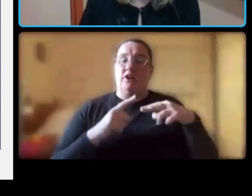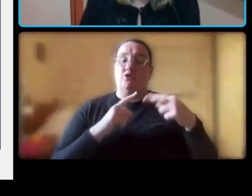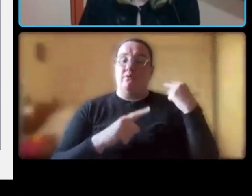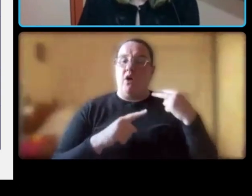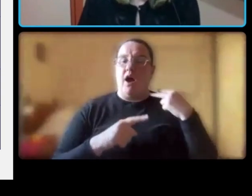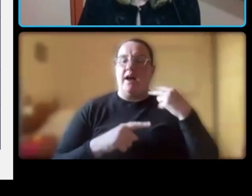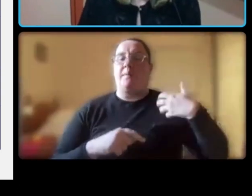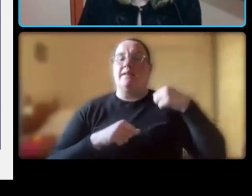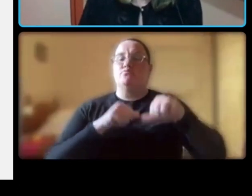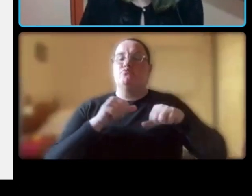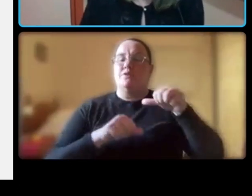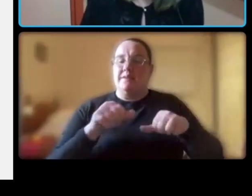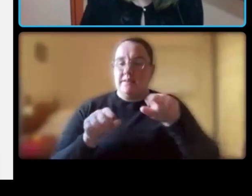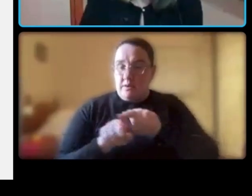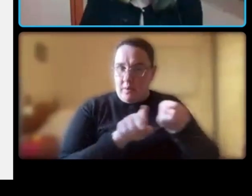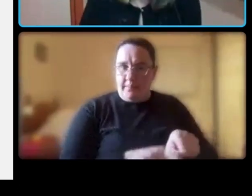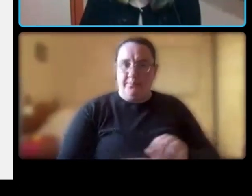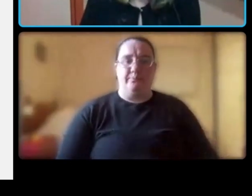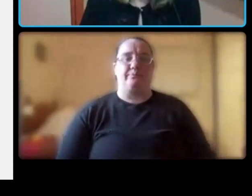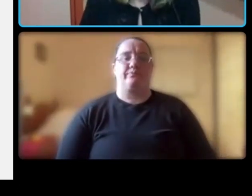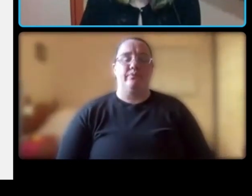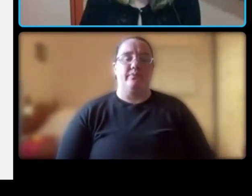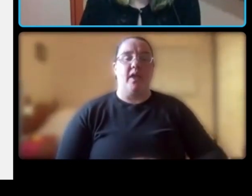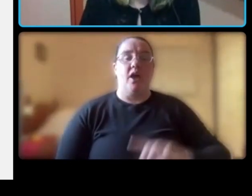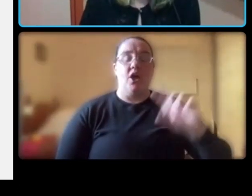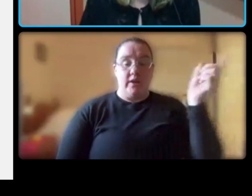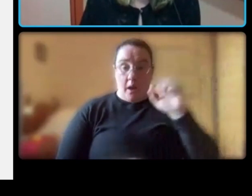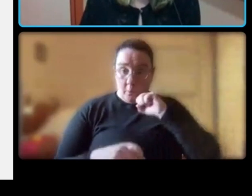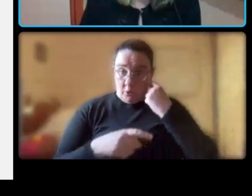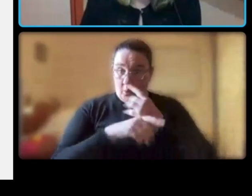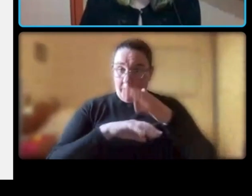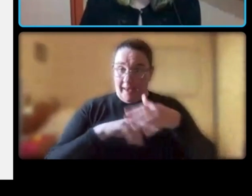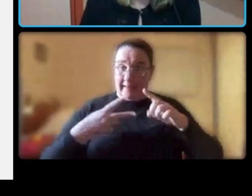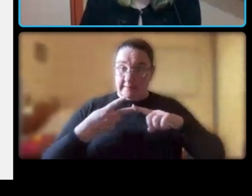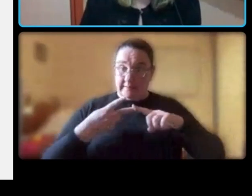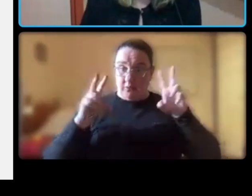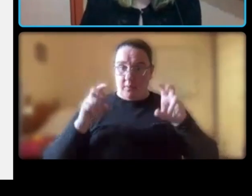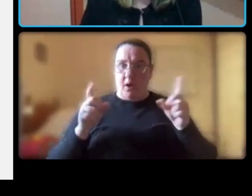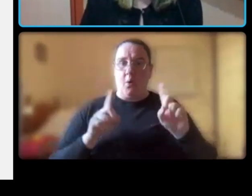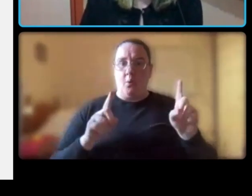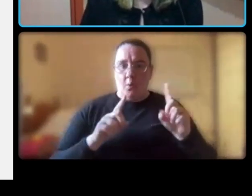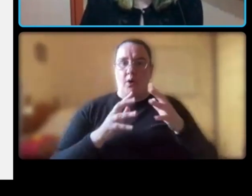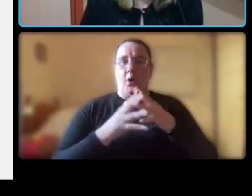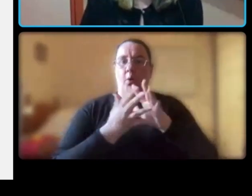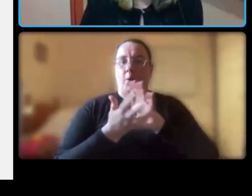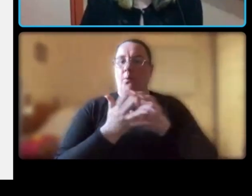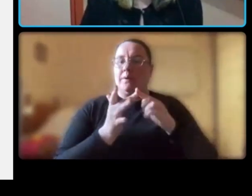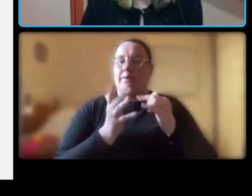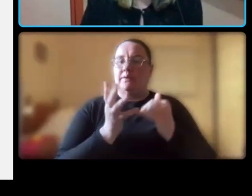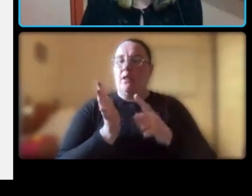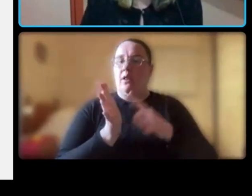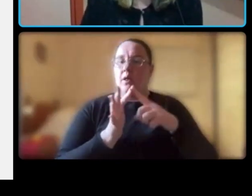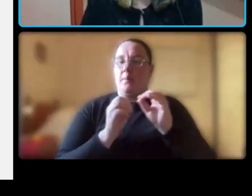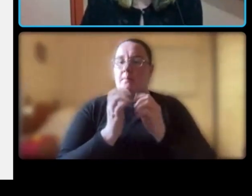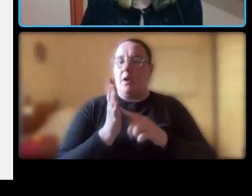processes. So the second topic that I'm going to talk to you about is whistleblower protections under the new Act. And we heard from